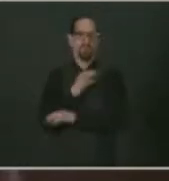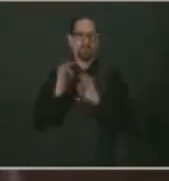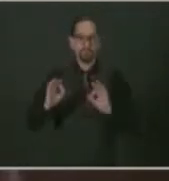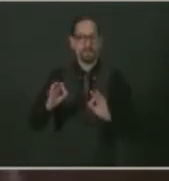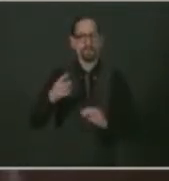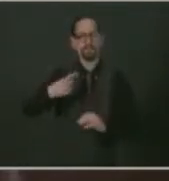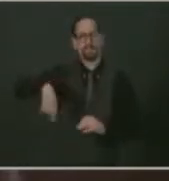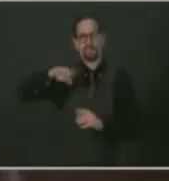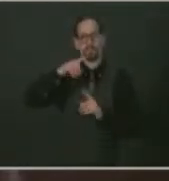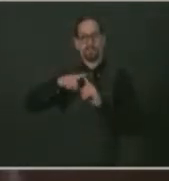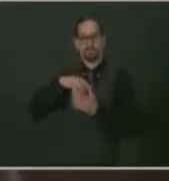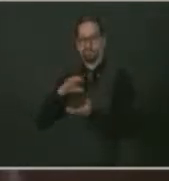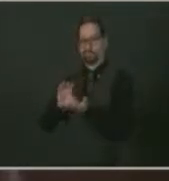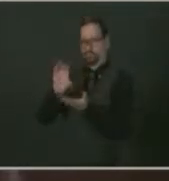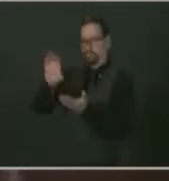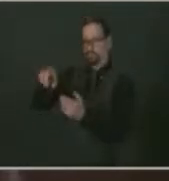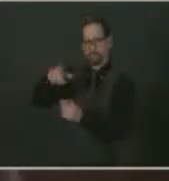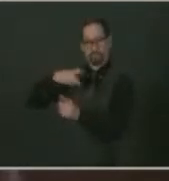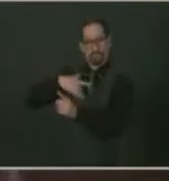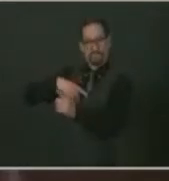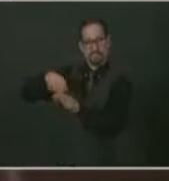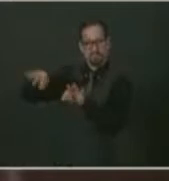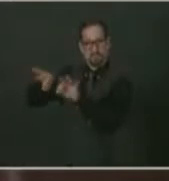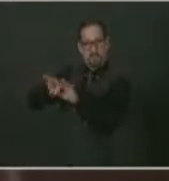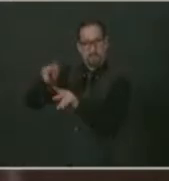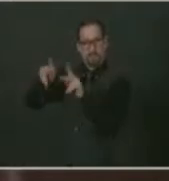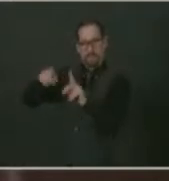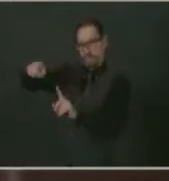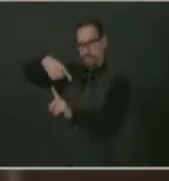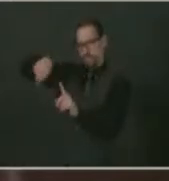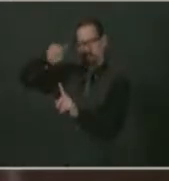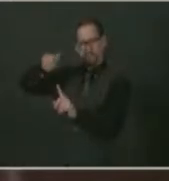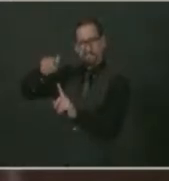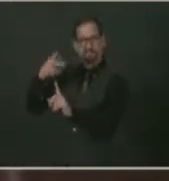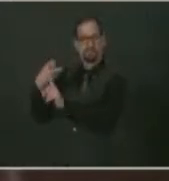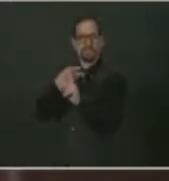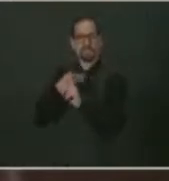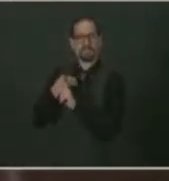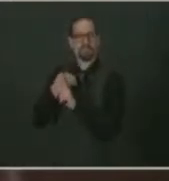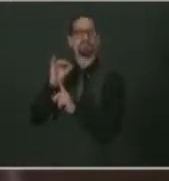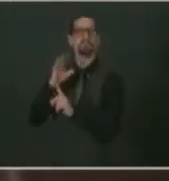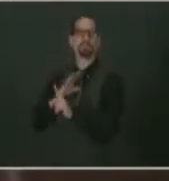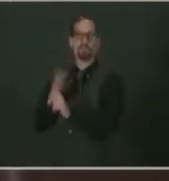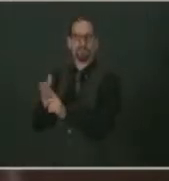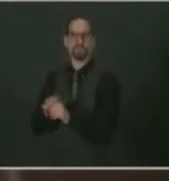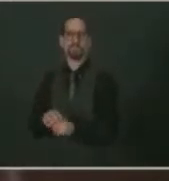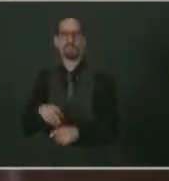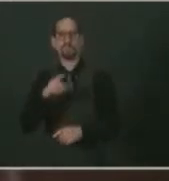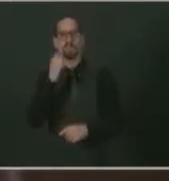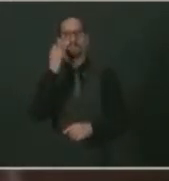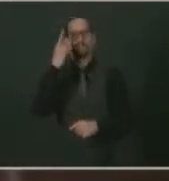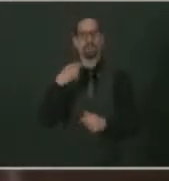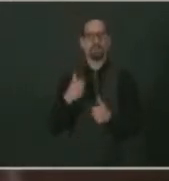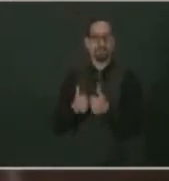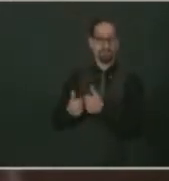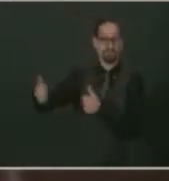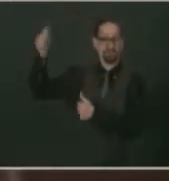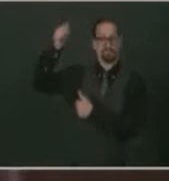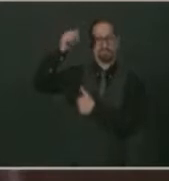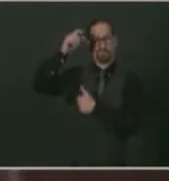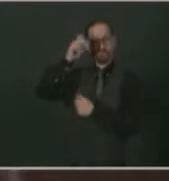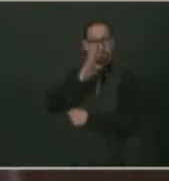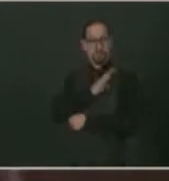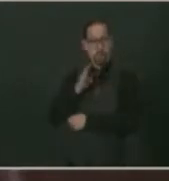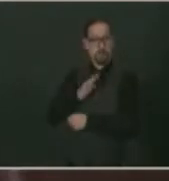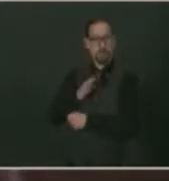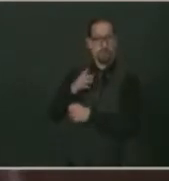be critical to keep hospitals functioning. We did not envision that board members were a part of that group. Once we did